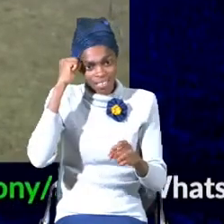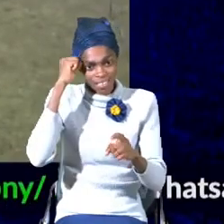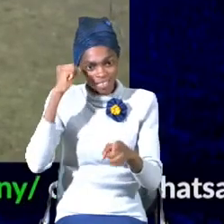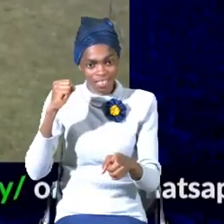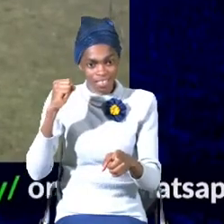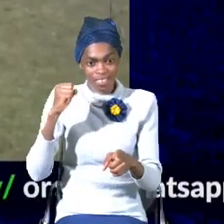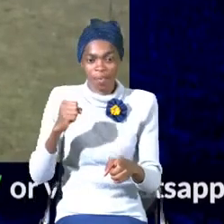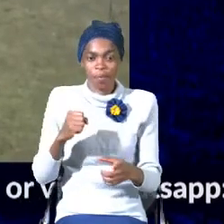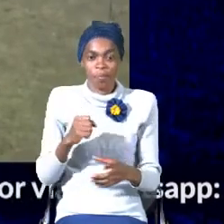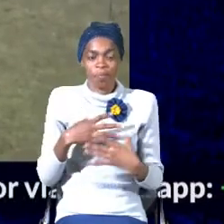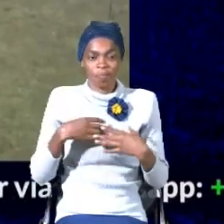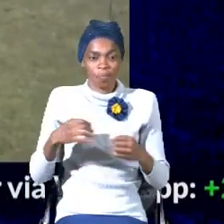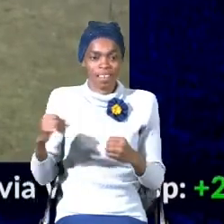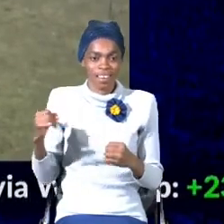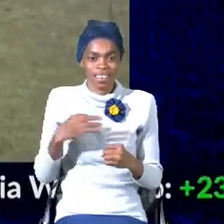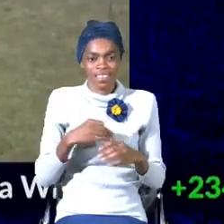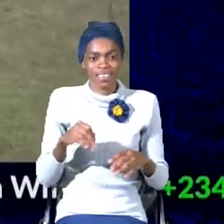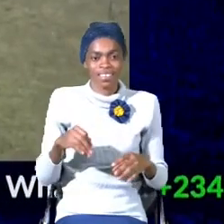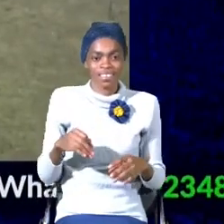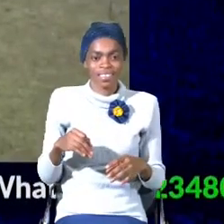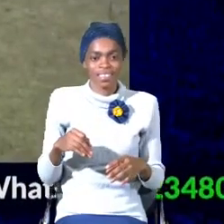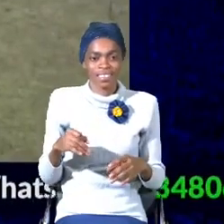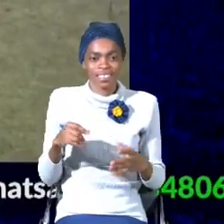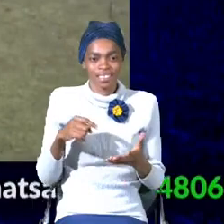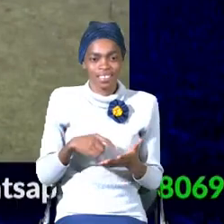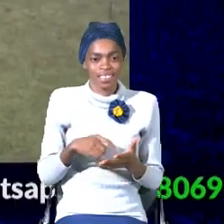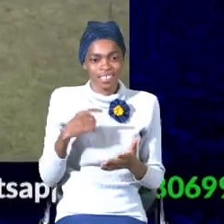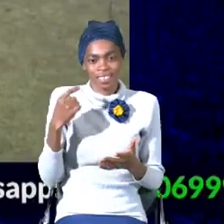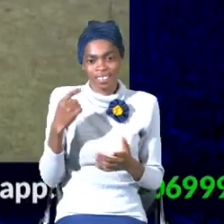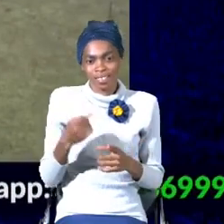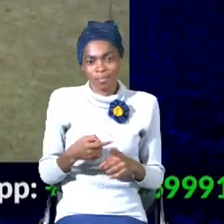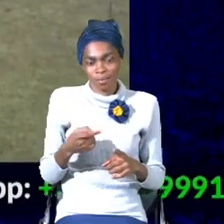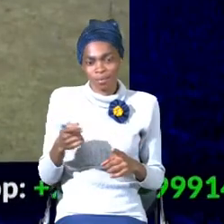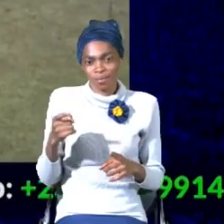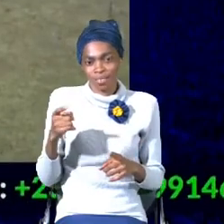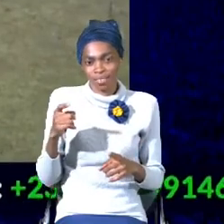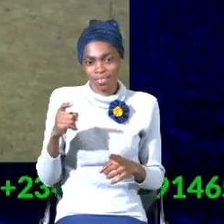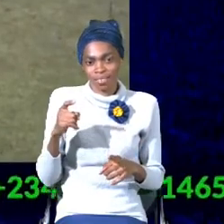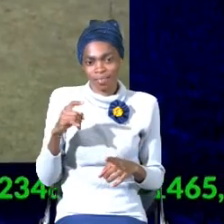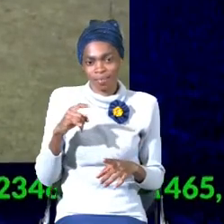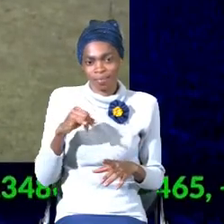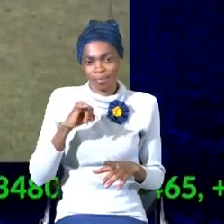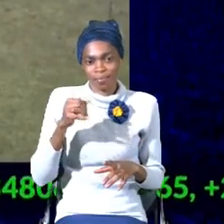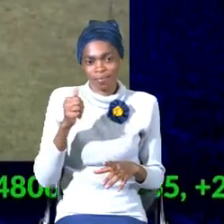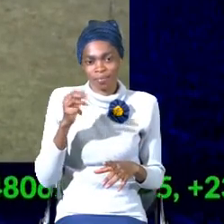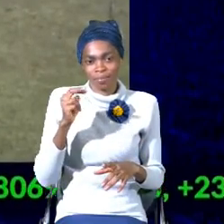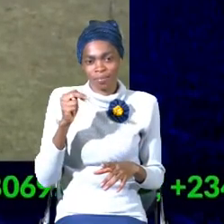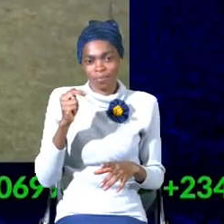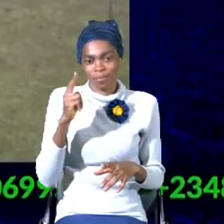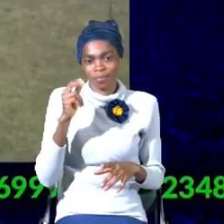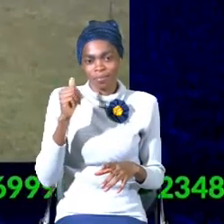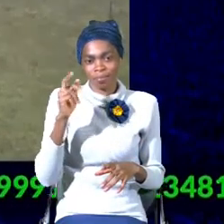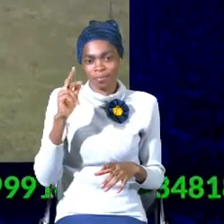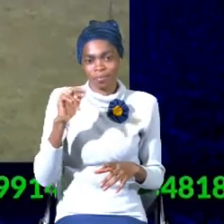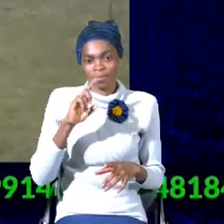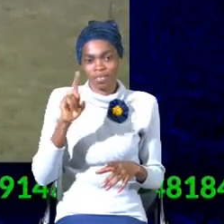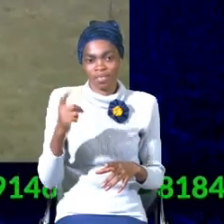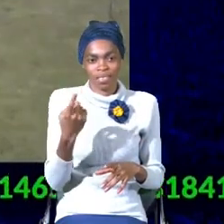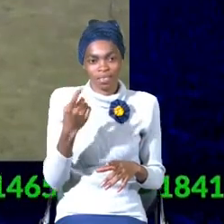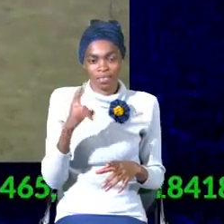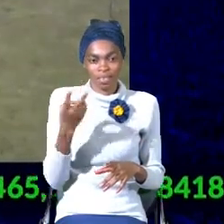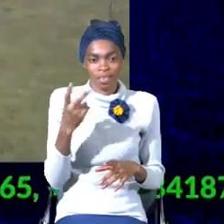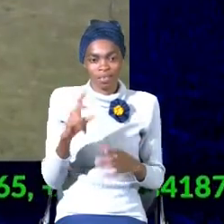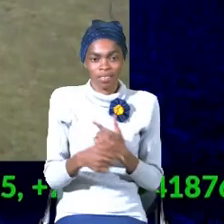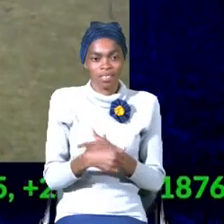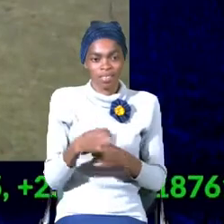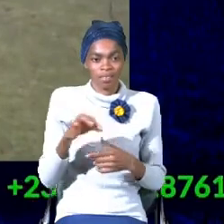December. And this month, on the second day of this impact program, right from where I was sitting